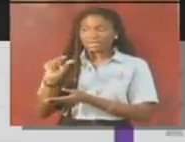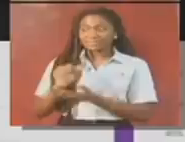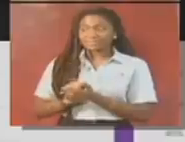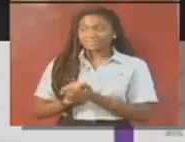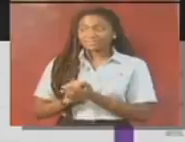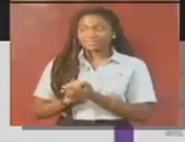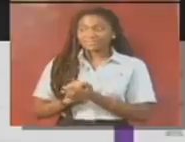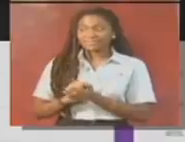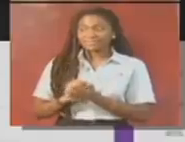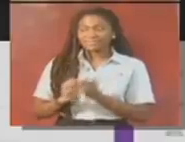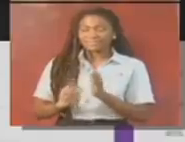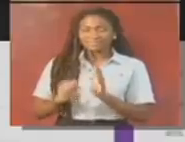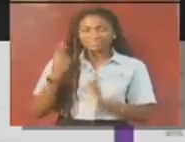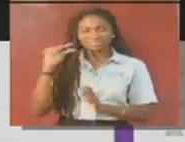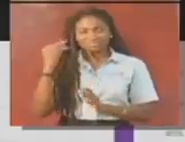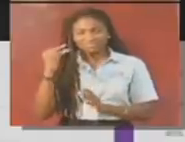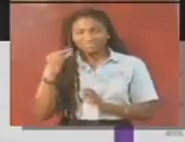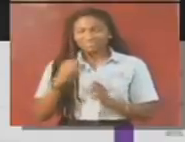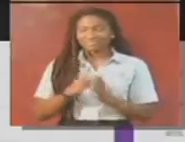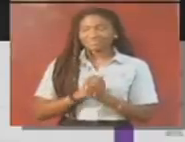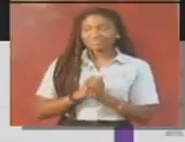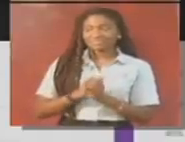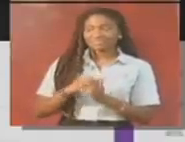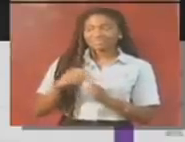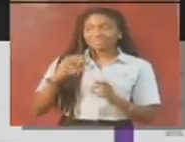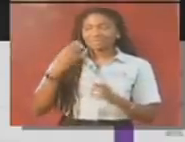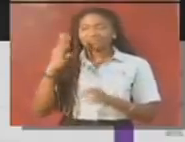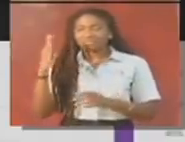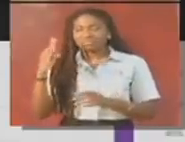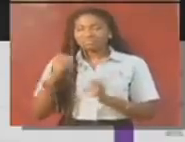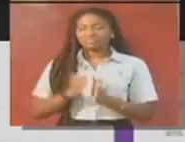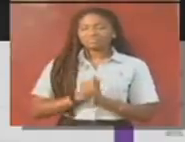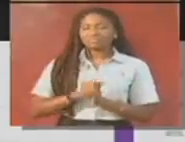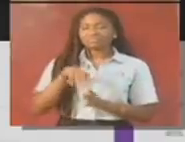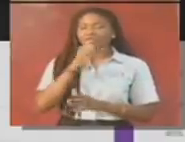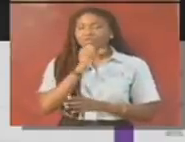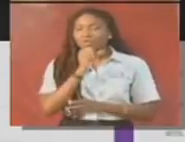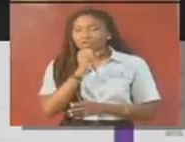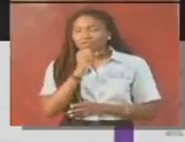February, orange. If we look at the orange bars, we start to see that steady